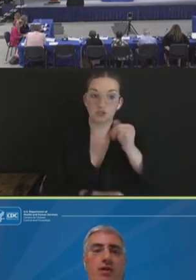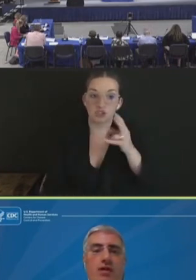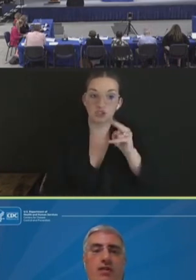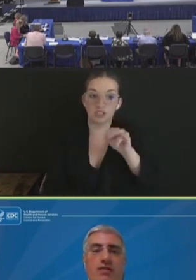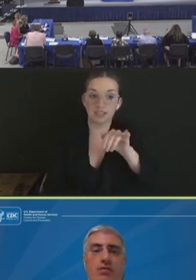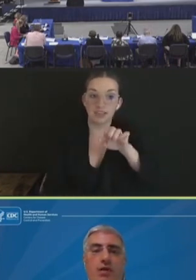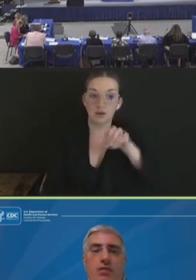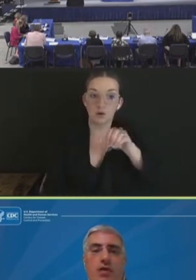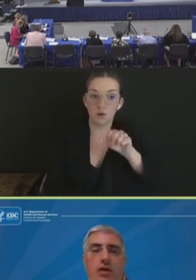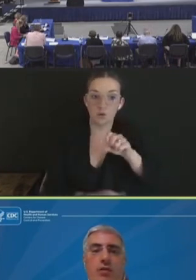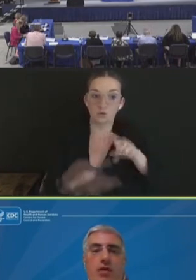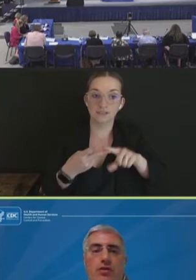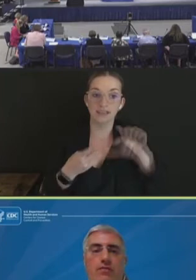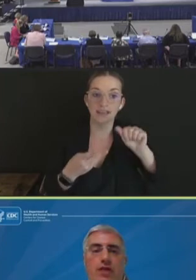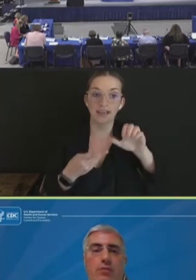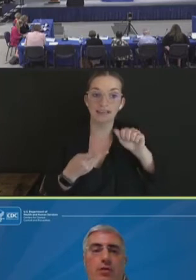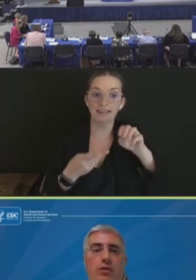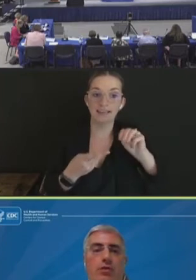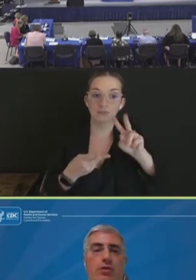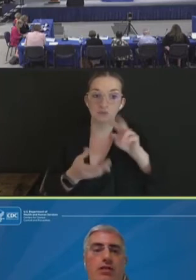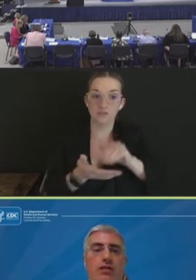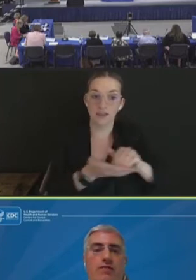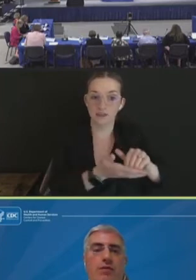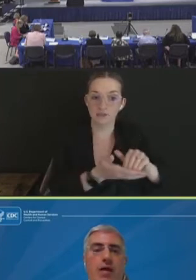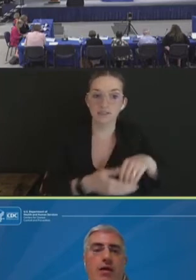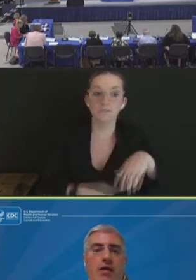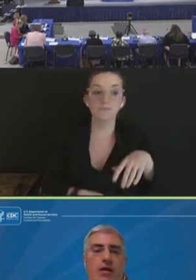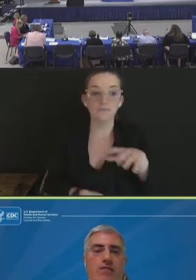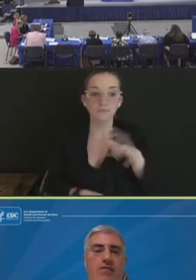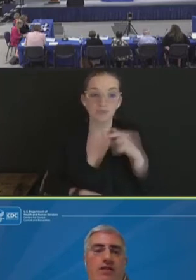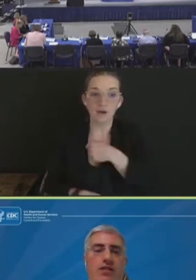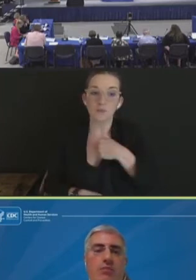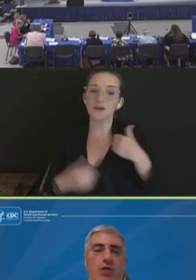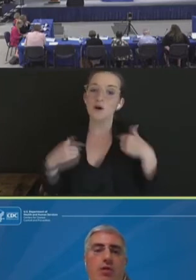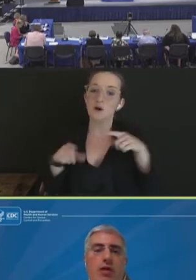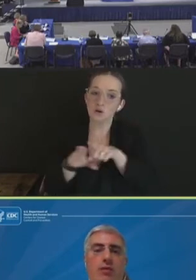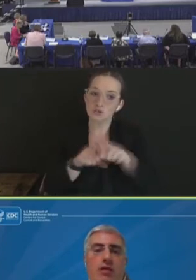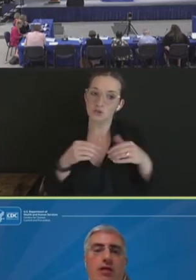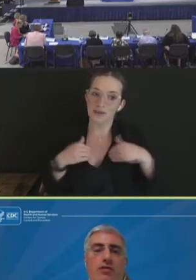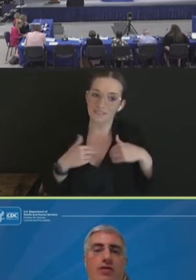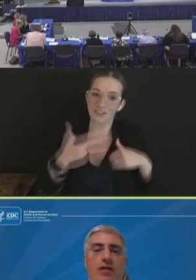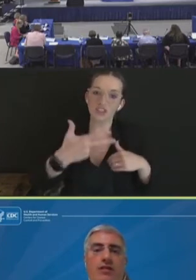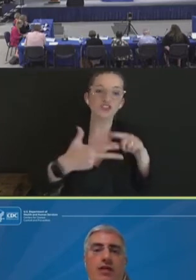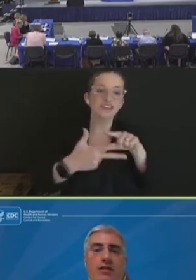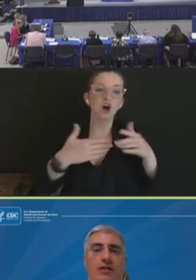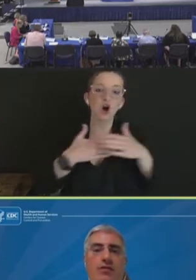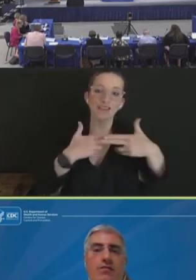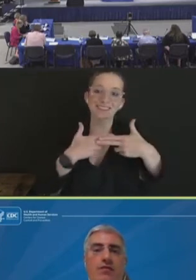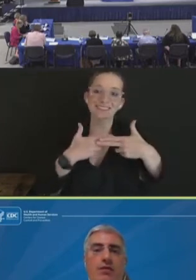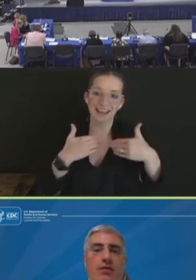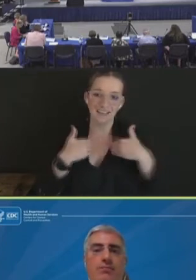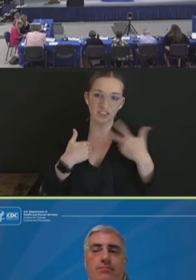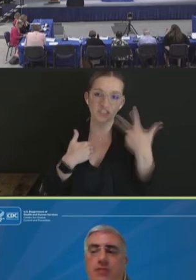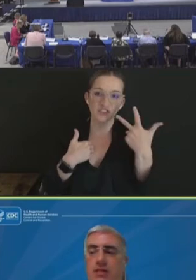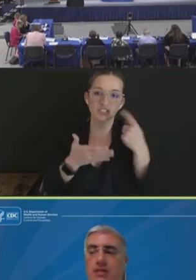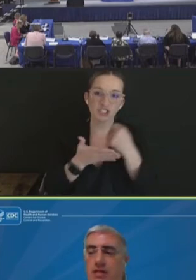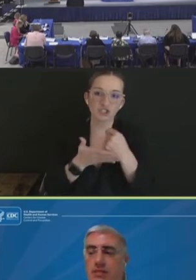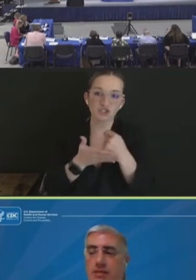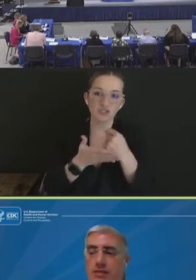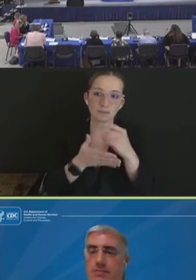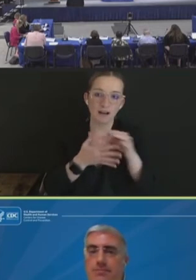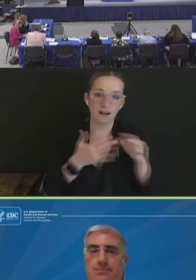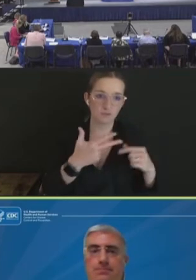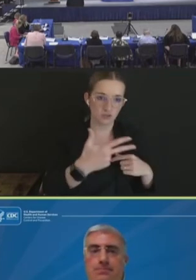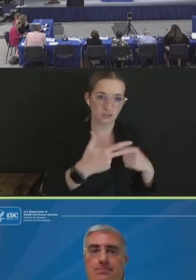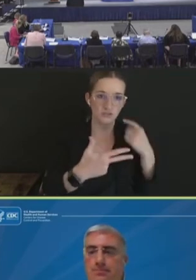have several medical countermeasures available, including tecovirimat, vaccinia immune globulin intravenous, and cidofovir. Next slide,